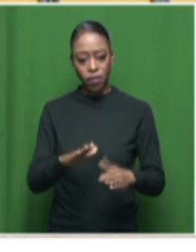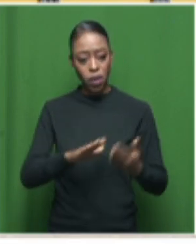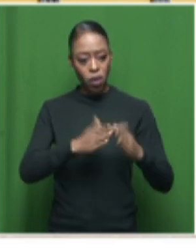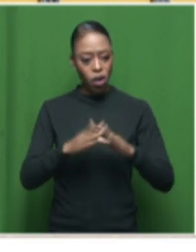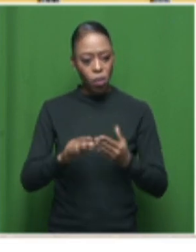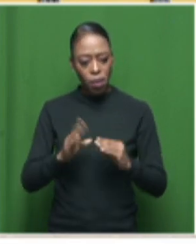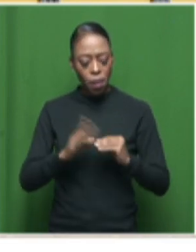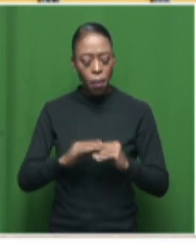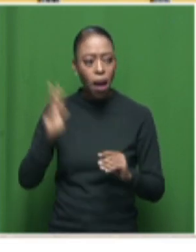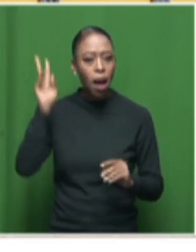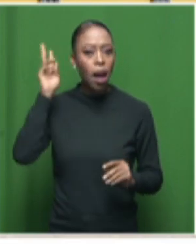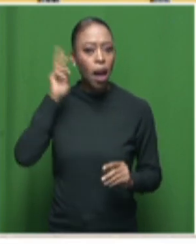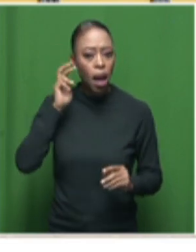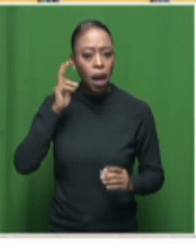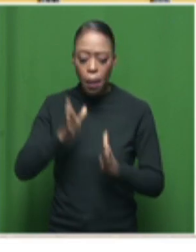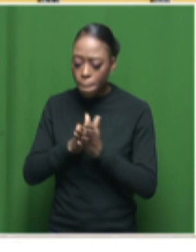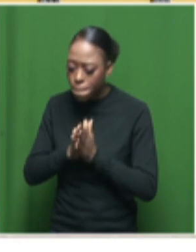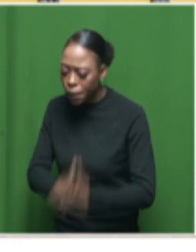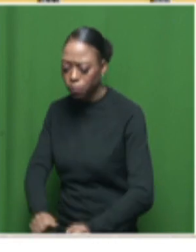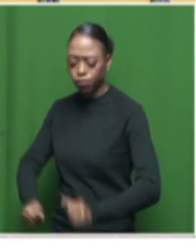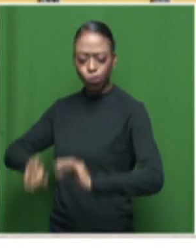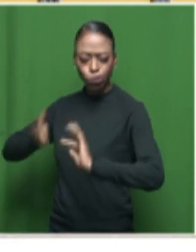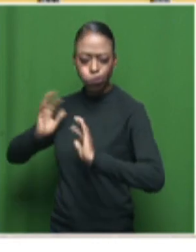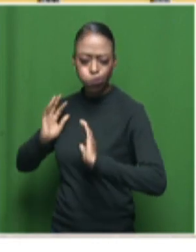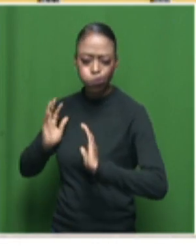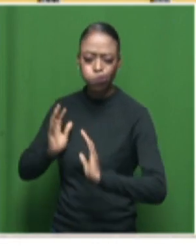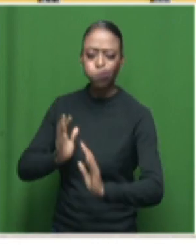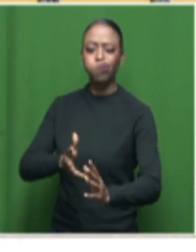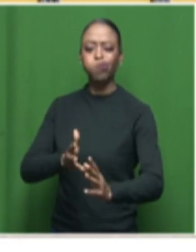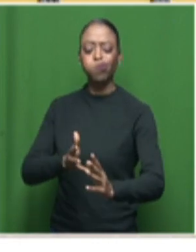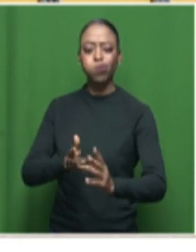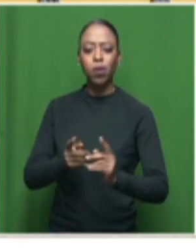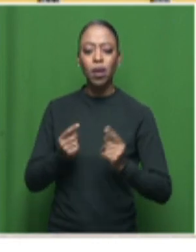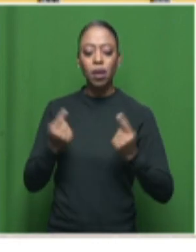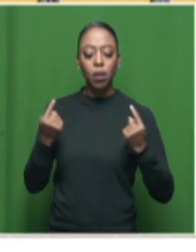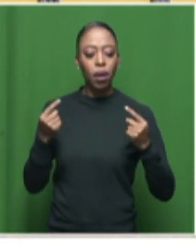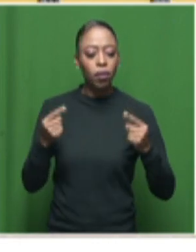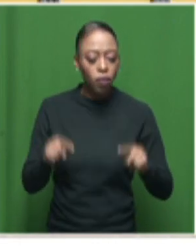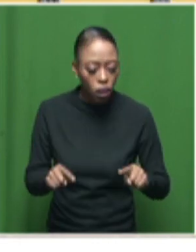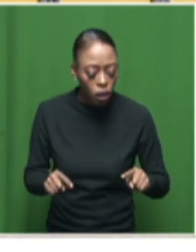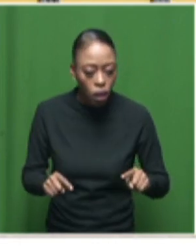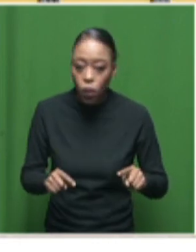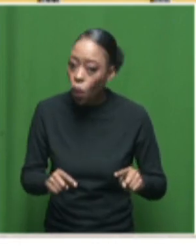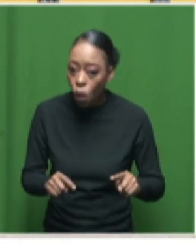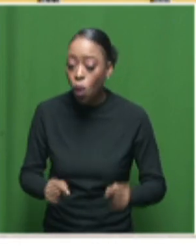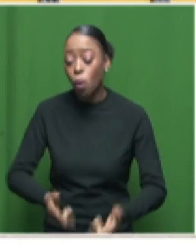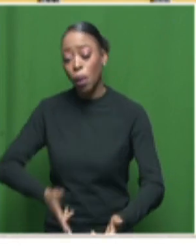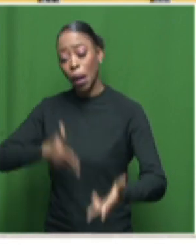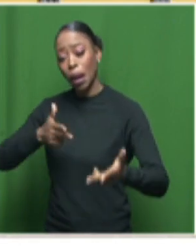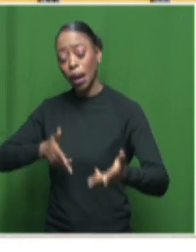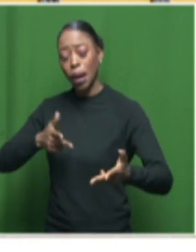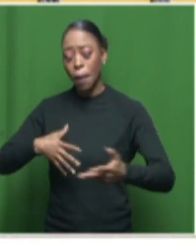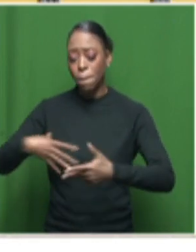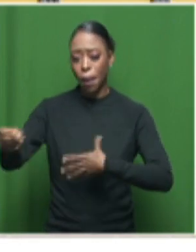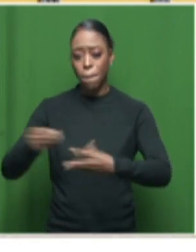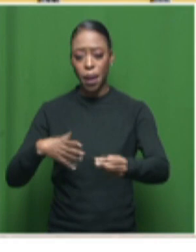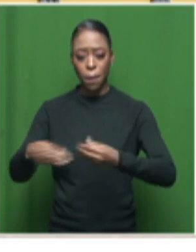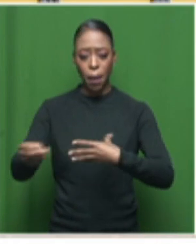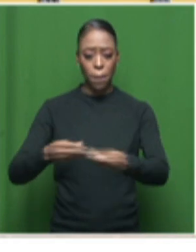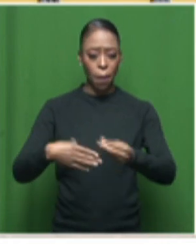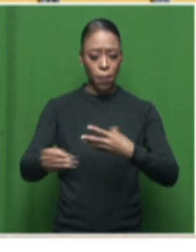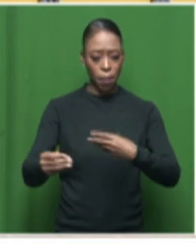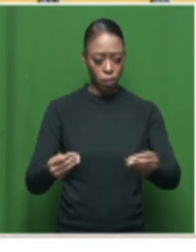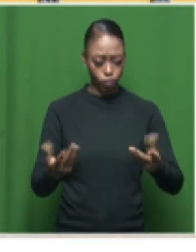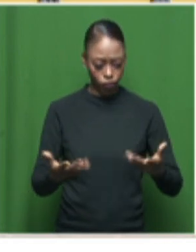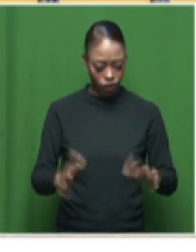heard the gunshots, they rushed here. But when they got here, they were met with heavily armed people who were fleeing the scene. What